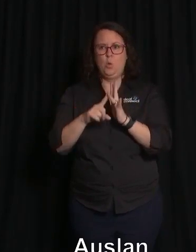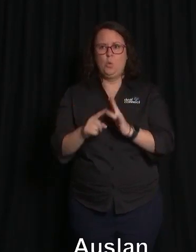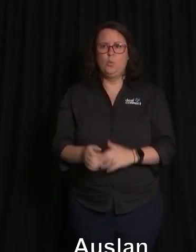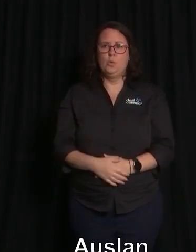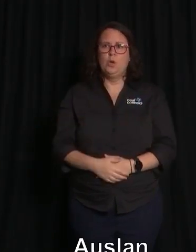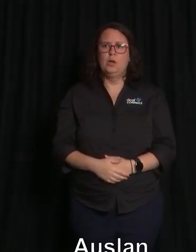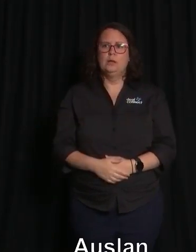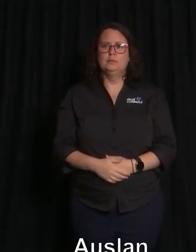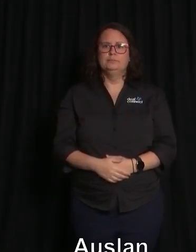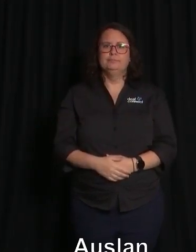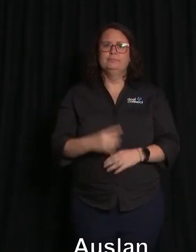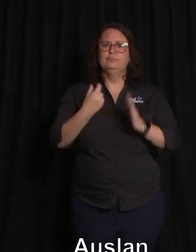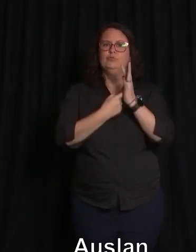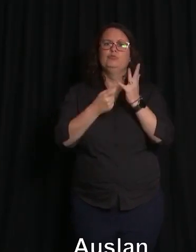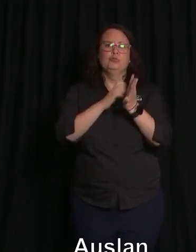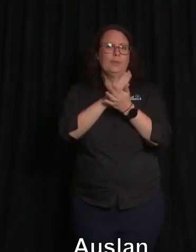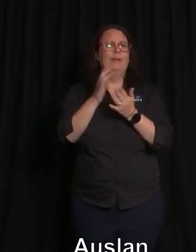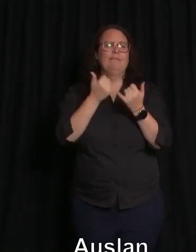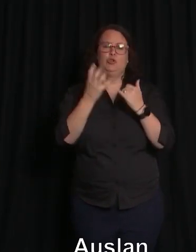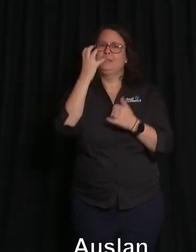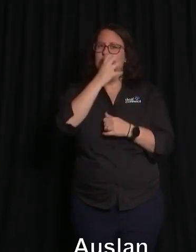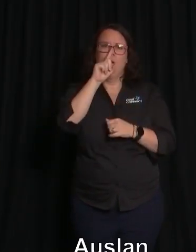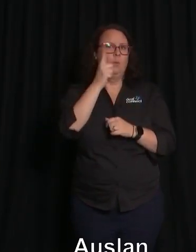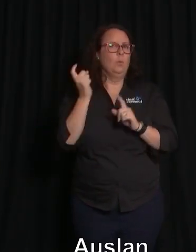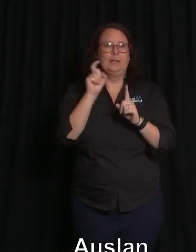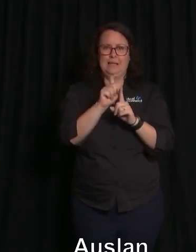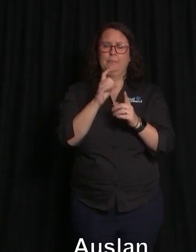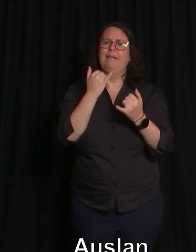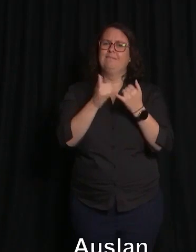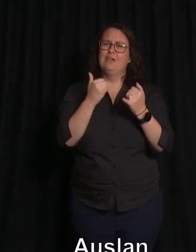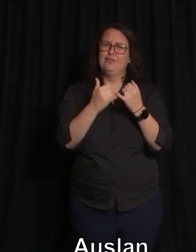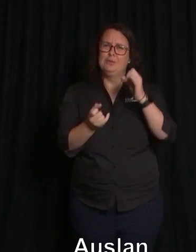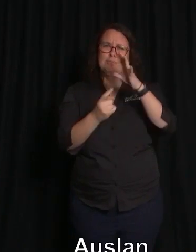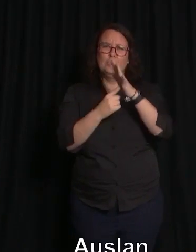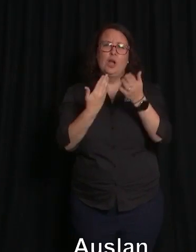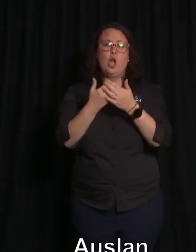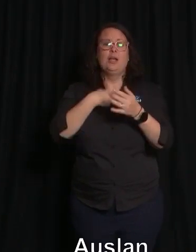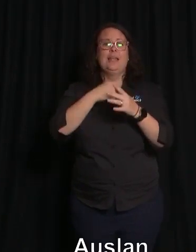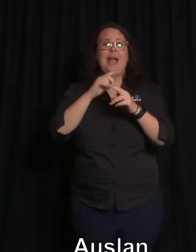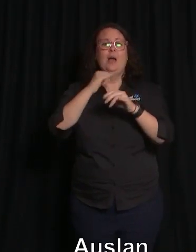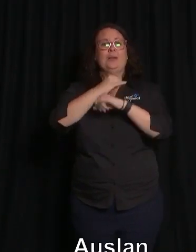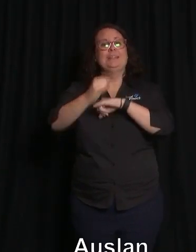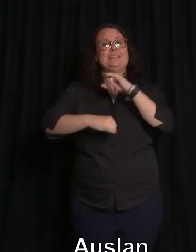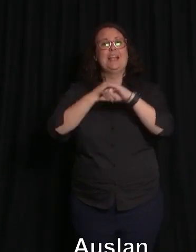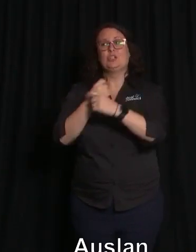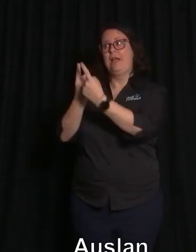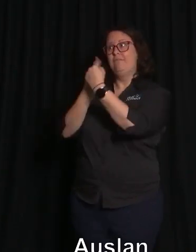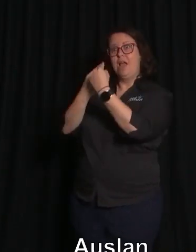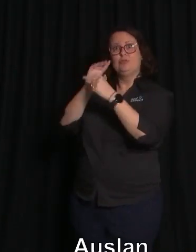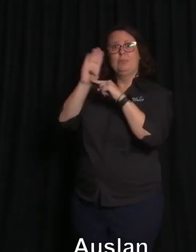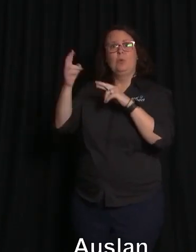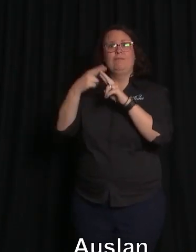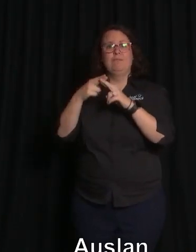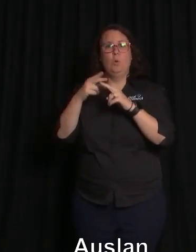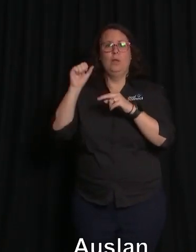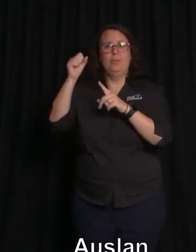very sorry they can't be here and was a really important member of our International Advisory Board for the conference. A